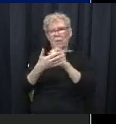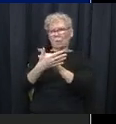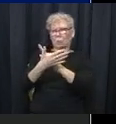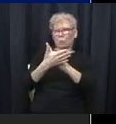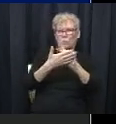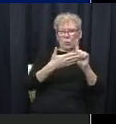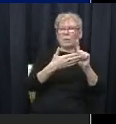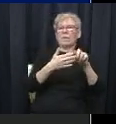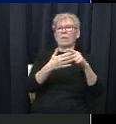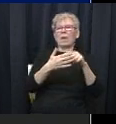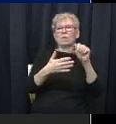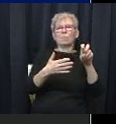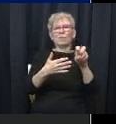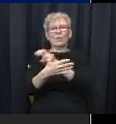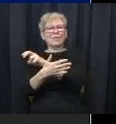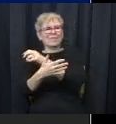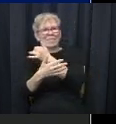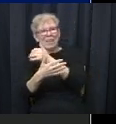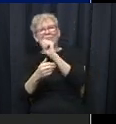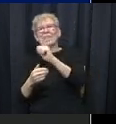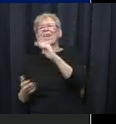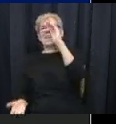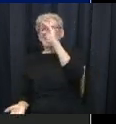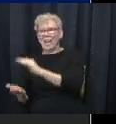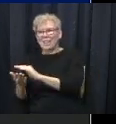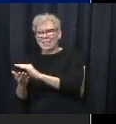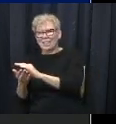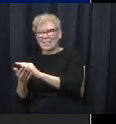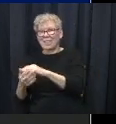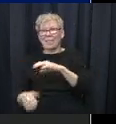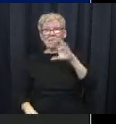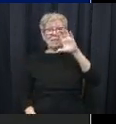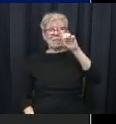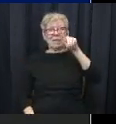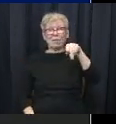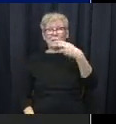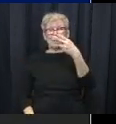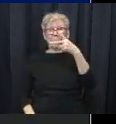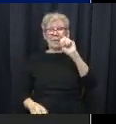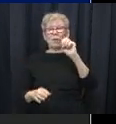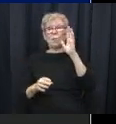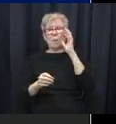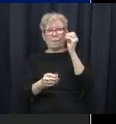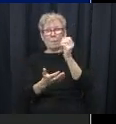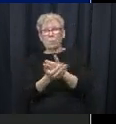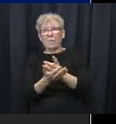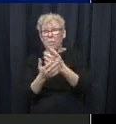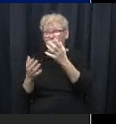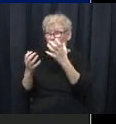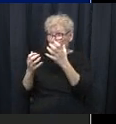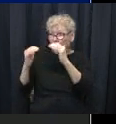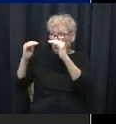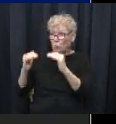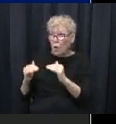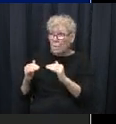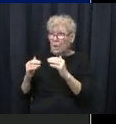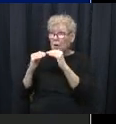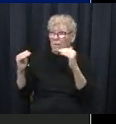if a county wants to move, they simply need to communicate that to us, and we will move them to the less restrictive